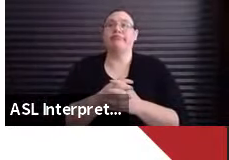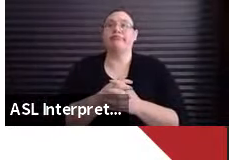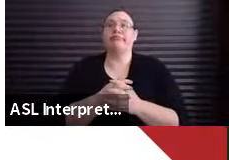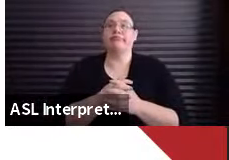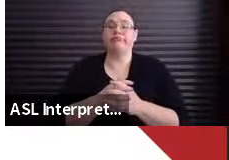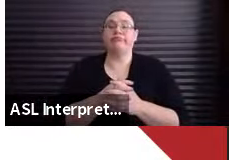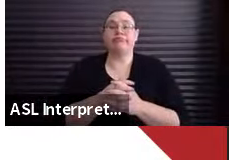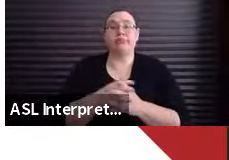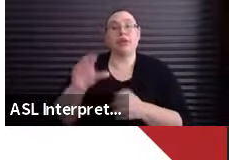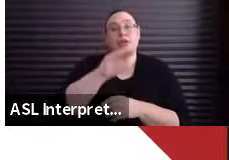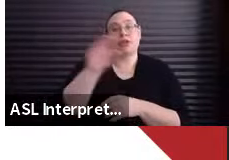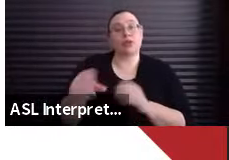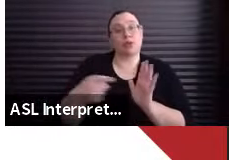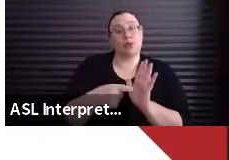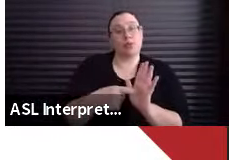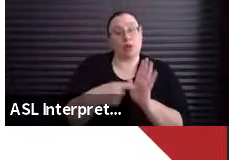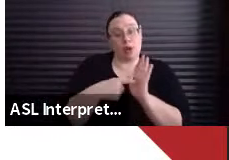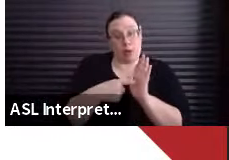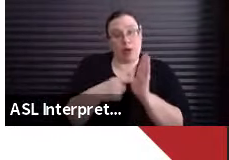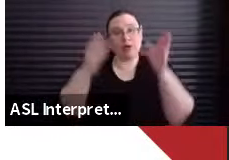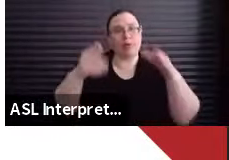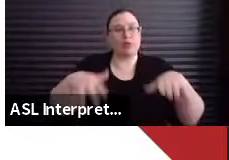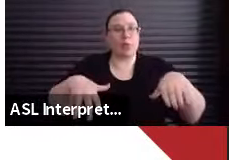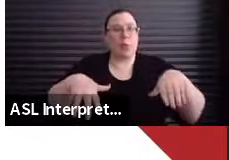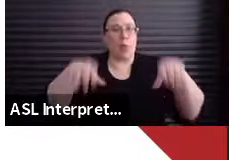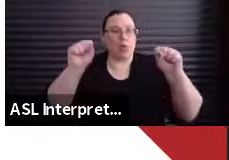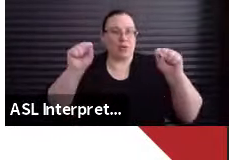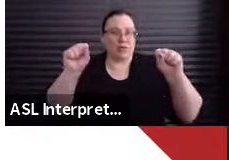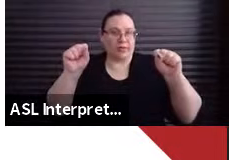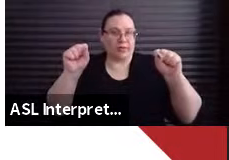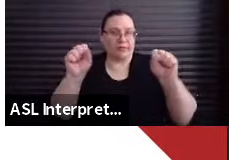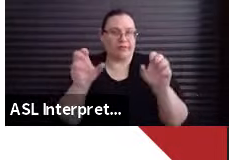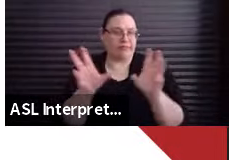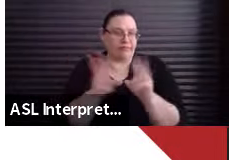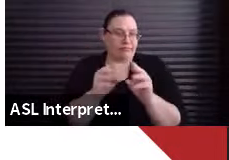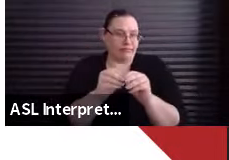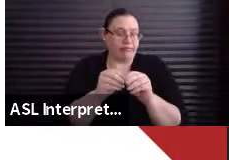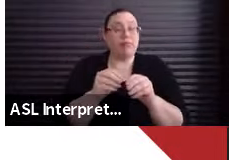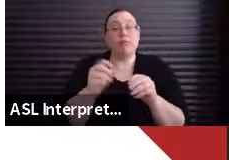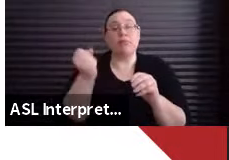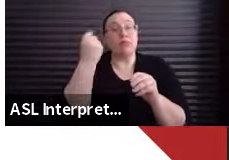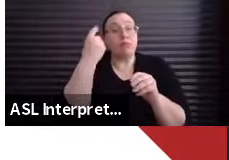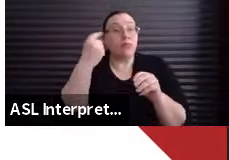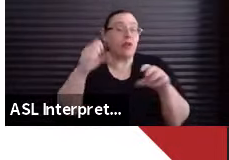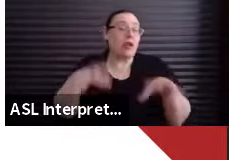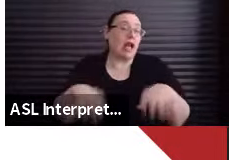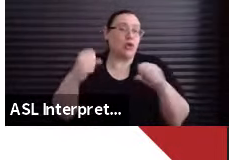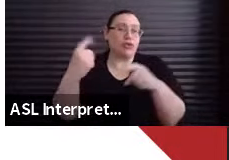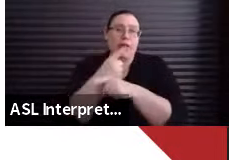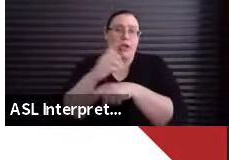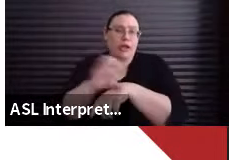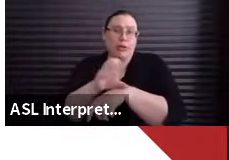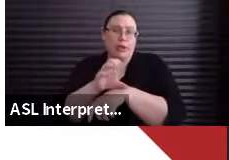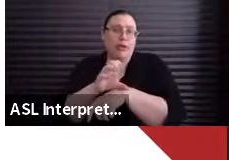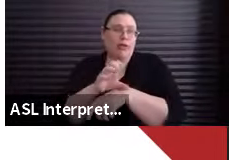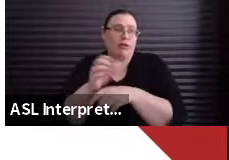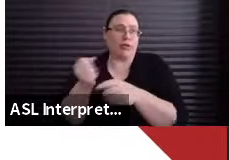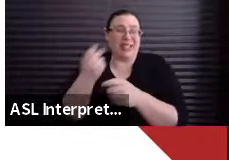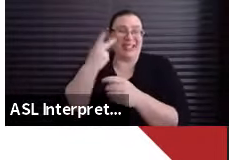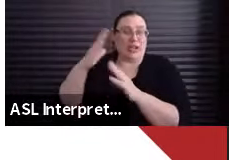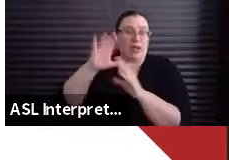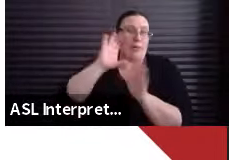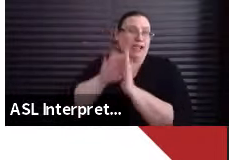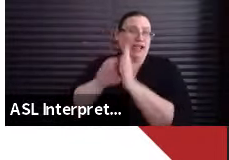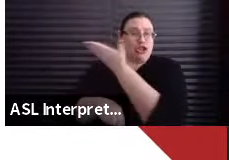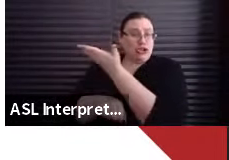Zoom requires someone to host the session. You can host a session on a regular computer like I have here.